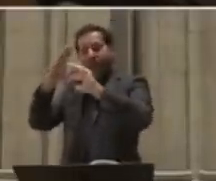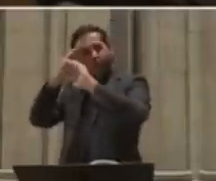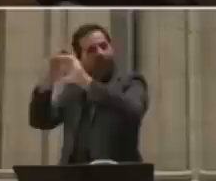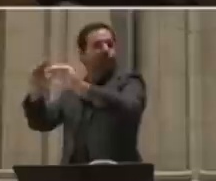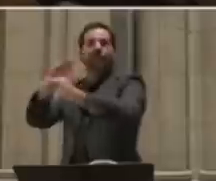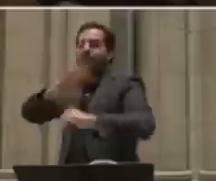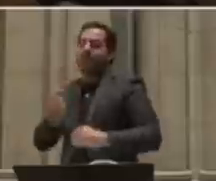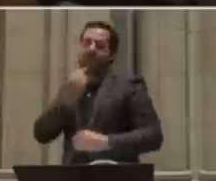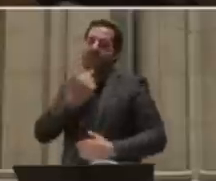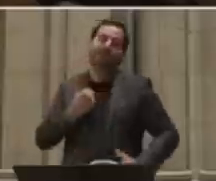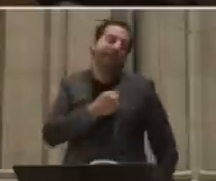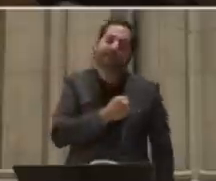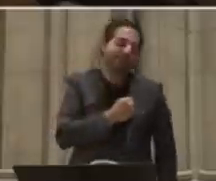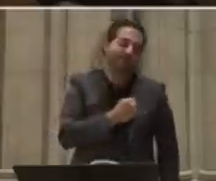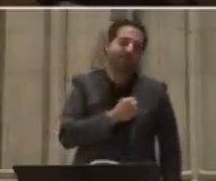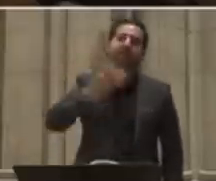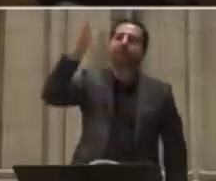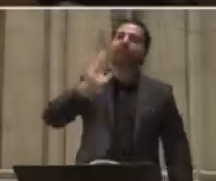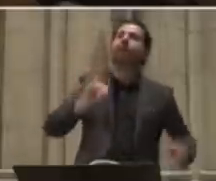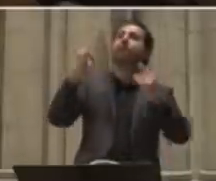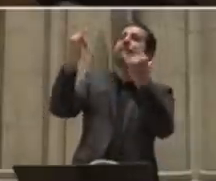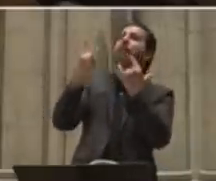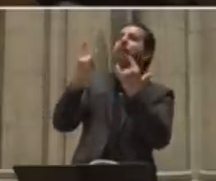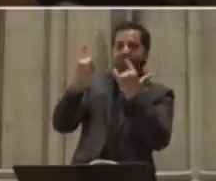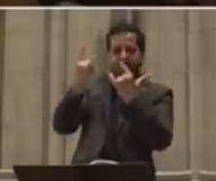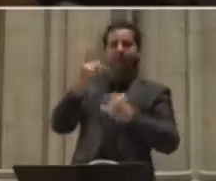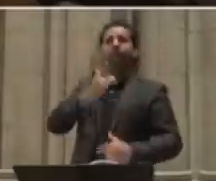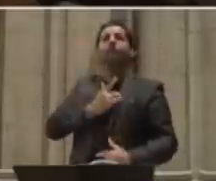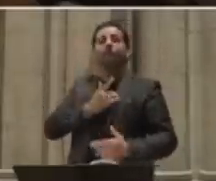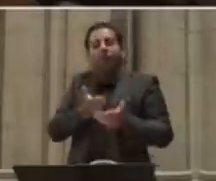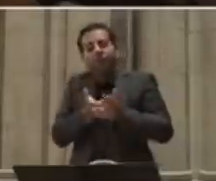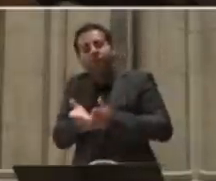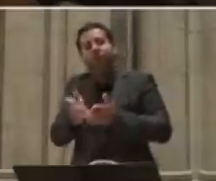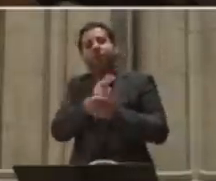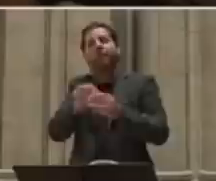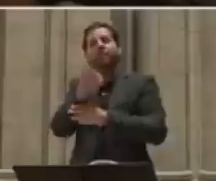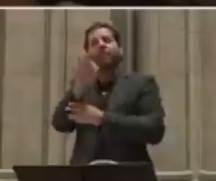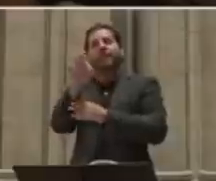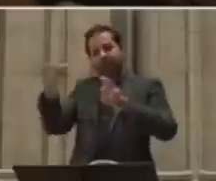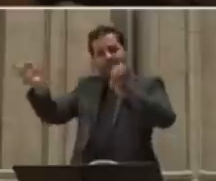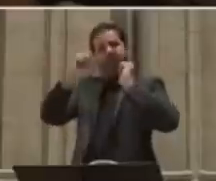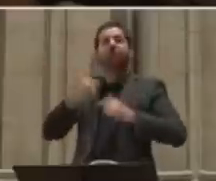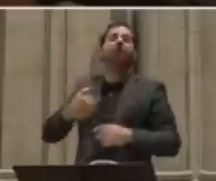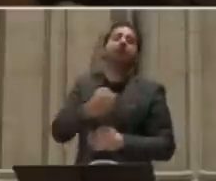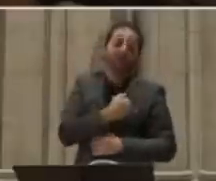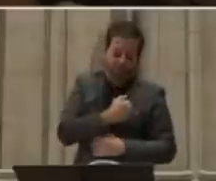us, because God's love has been poured into our hearts through the Holy Spirit that has been given to